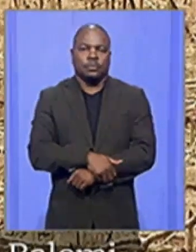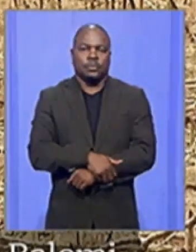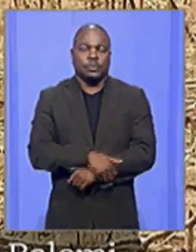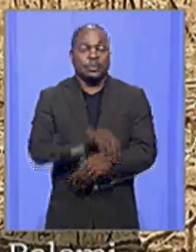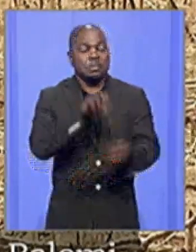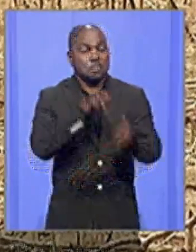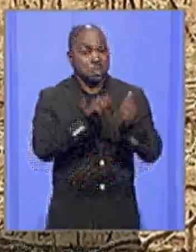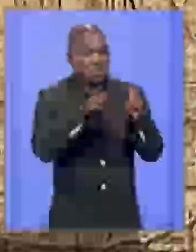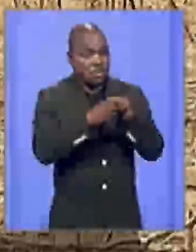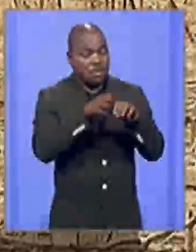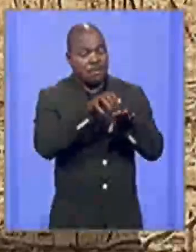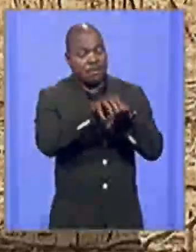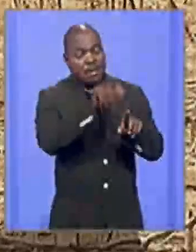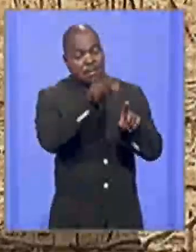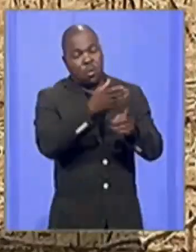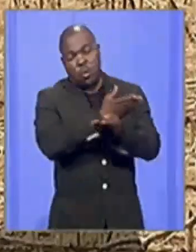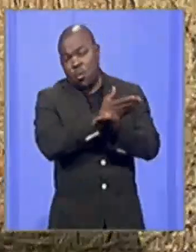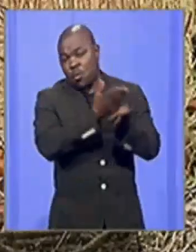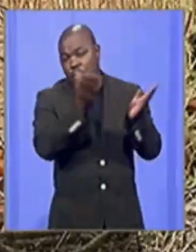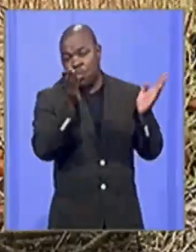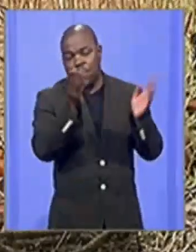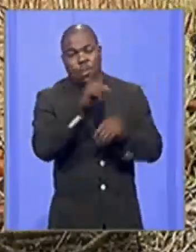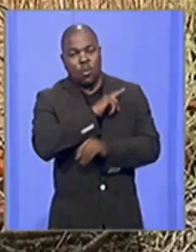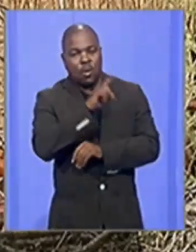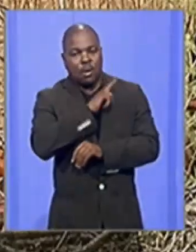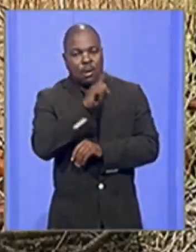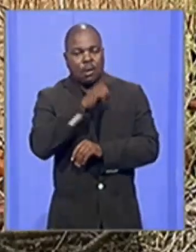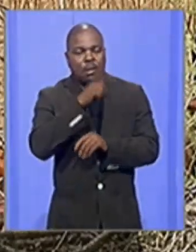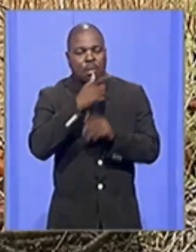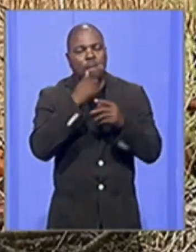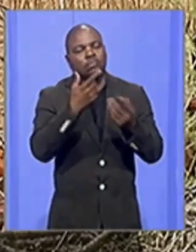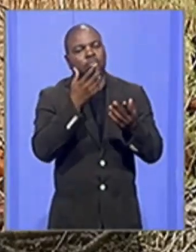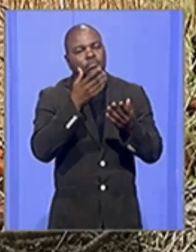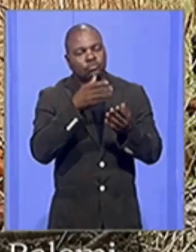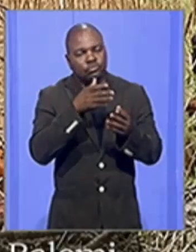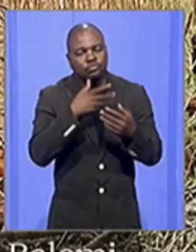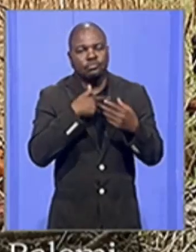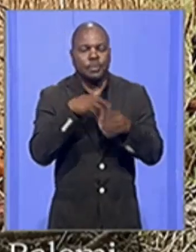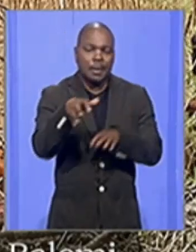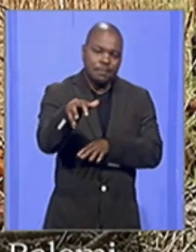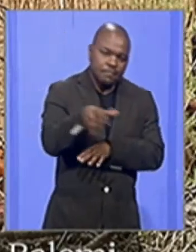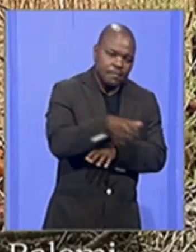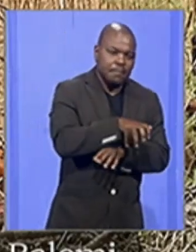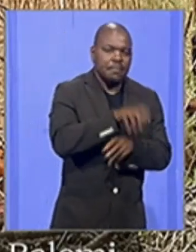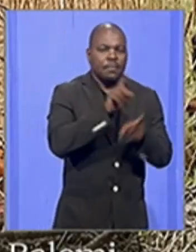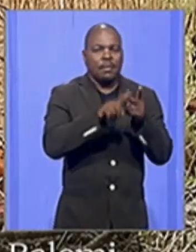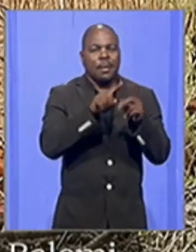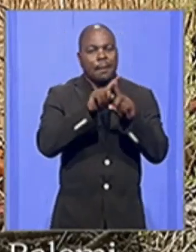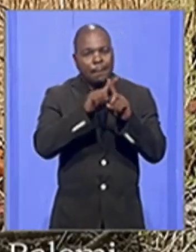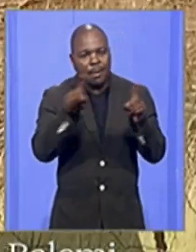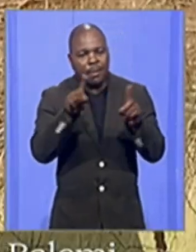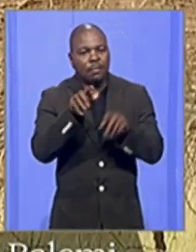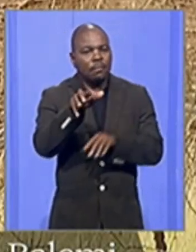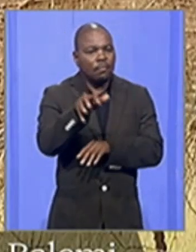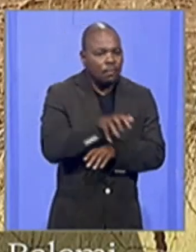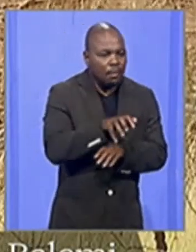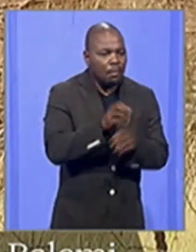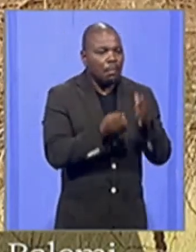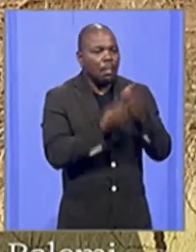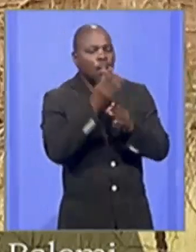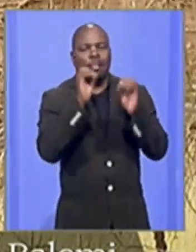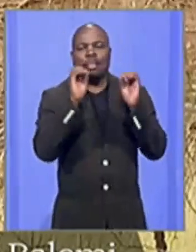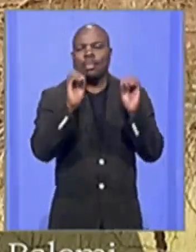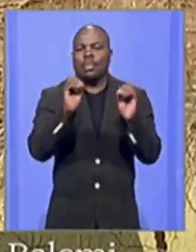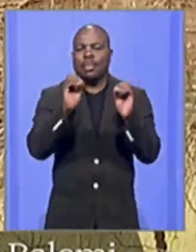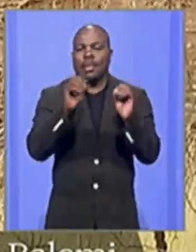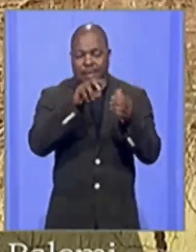Tlhobaboroko go sehwai se seng le se seng ke go phetola mobu ho lema empa qetellong ho se be le kotulo